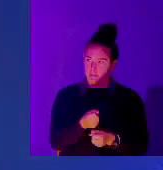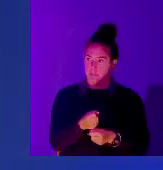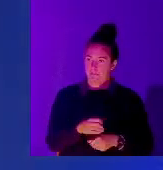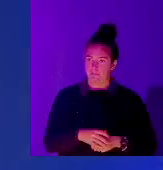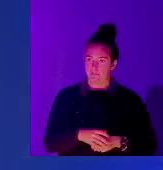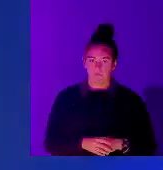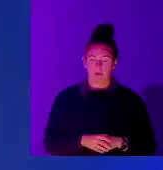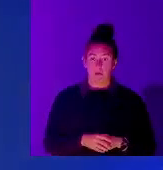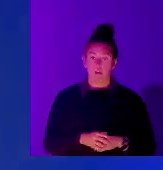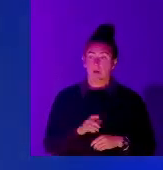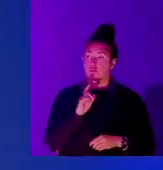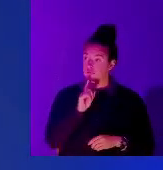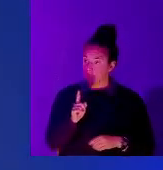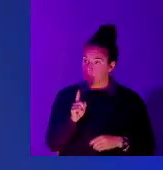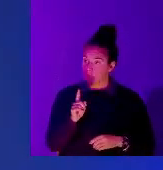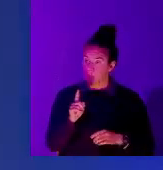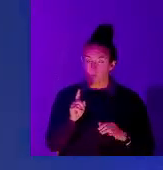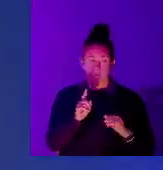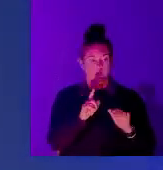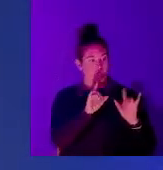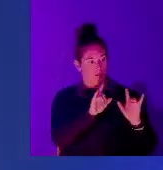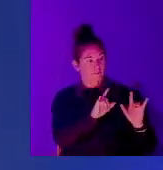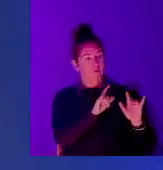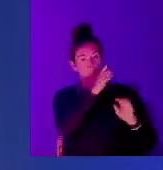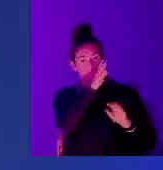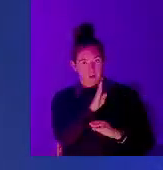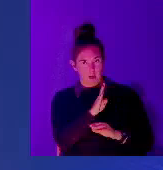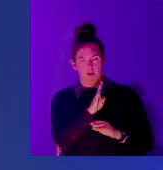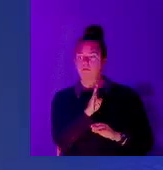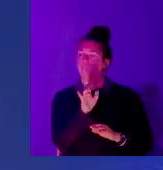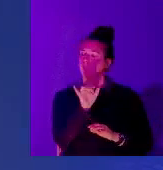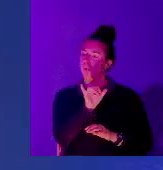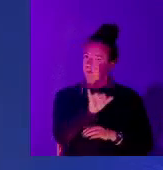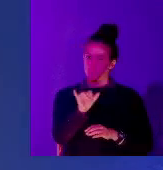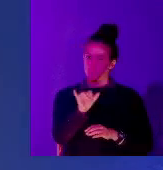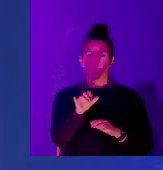be a lover of His Word.